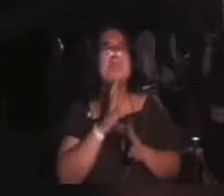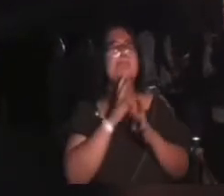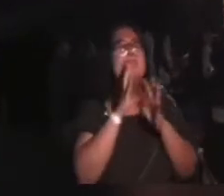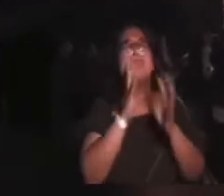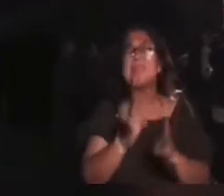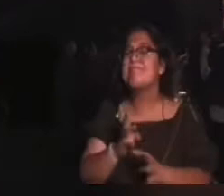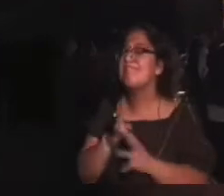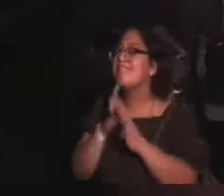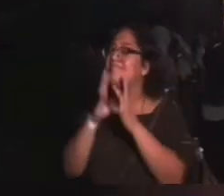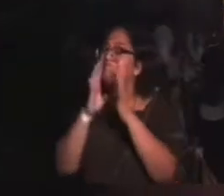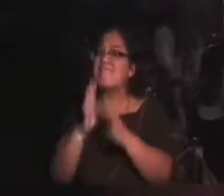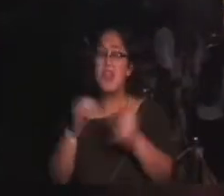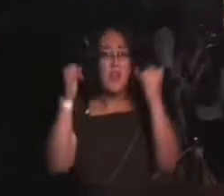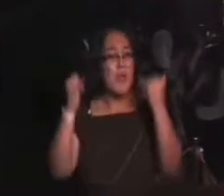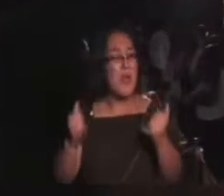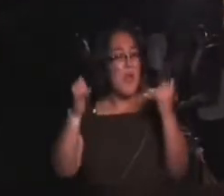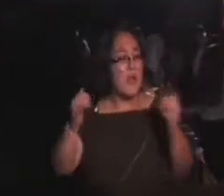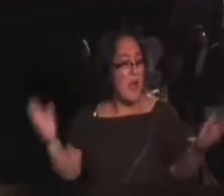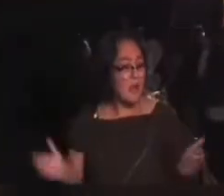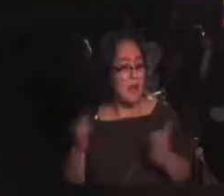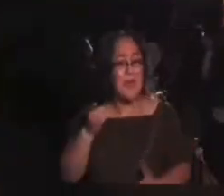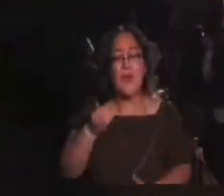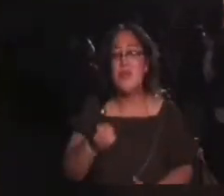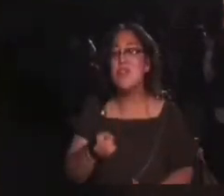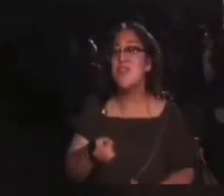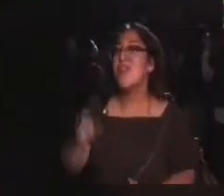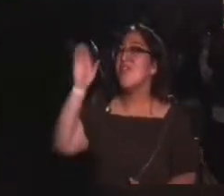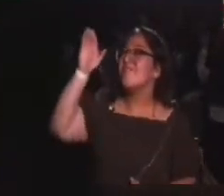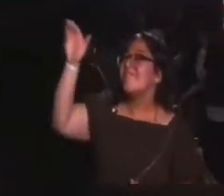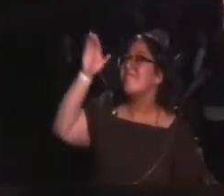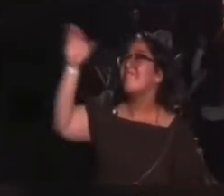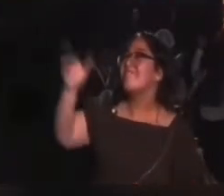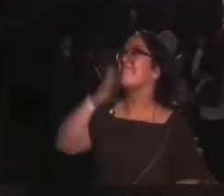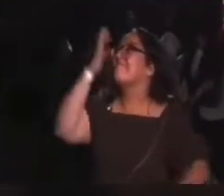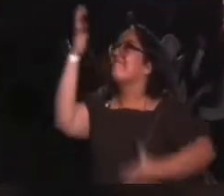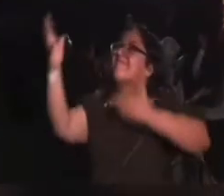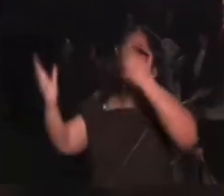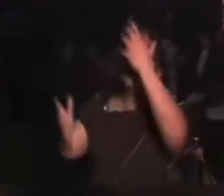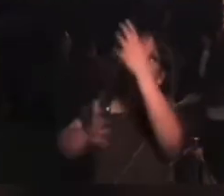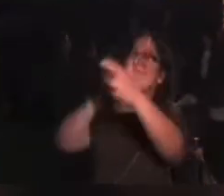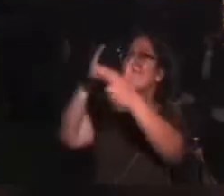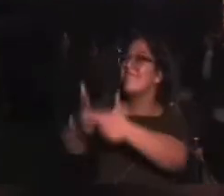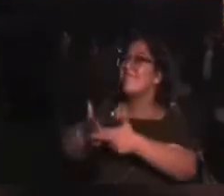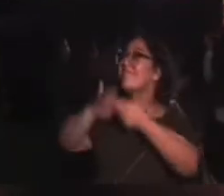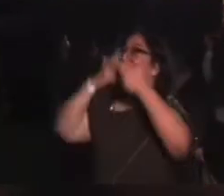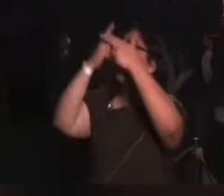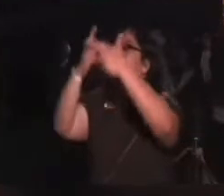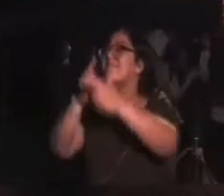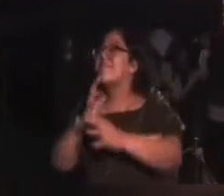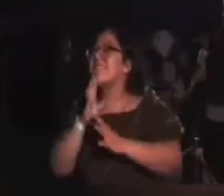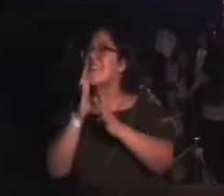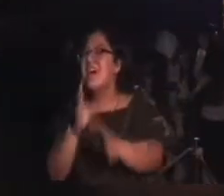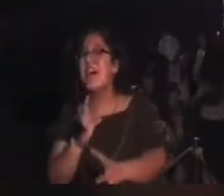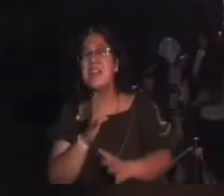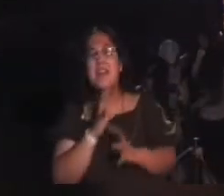I wonder if you'll just call on the name. Call on the name. Call on the name.